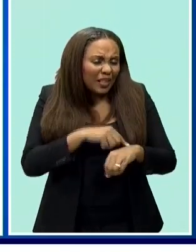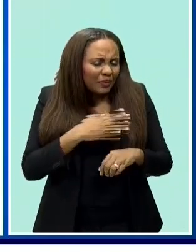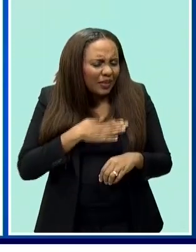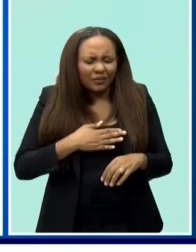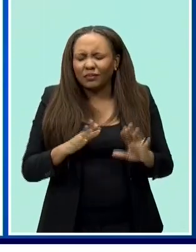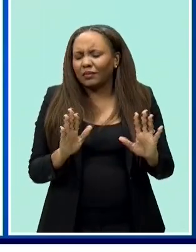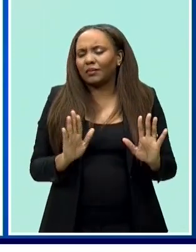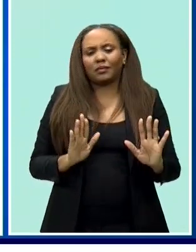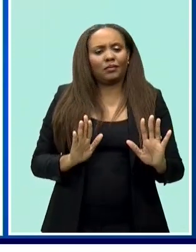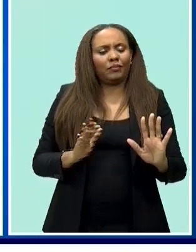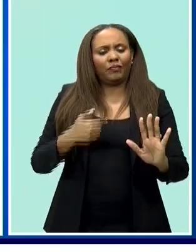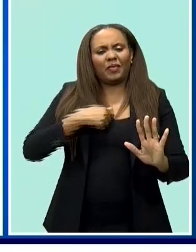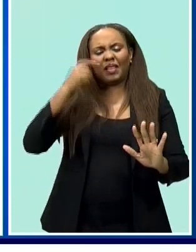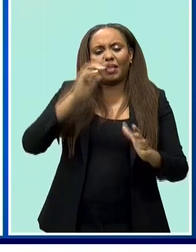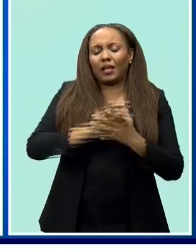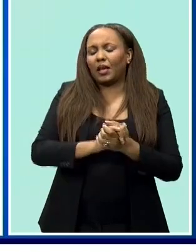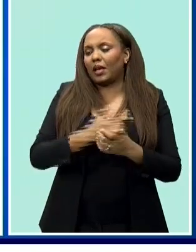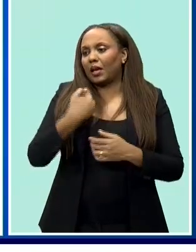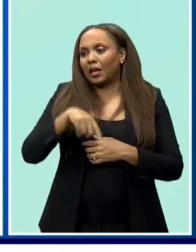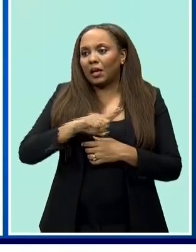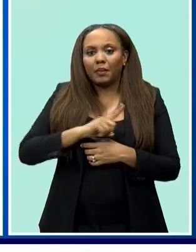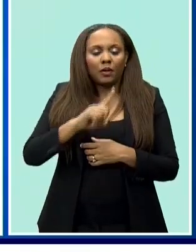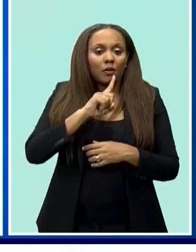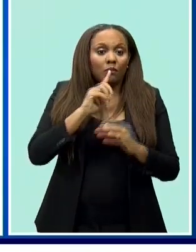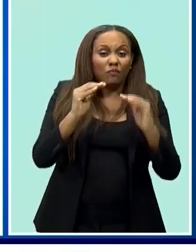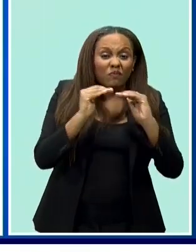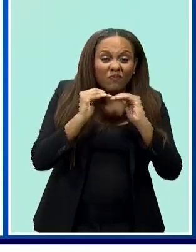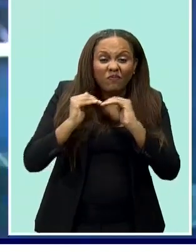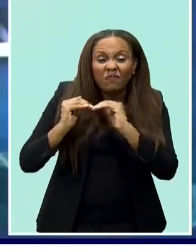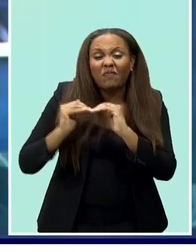I believe as a government that we have been extremely fair.